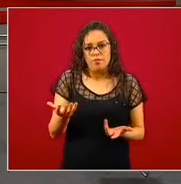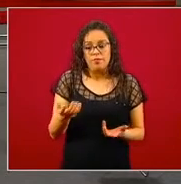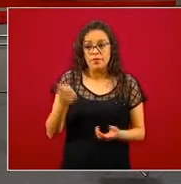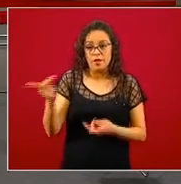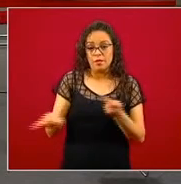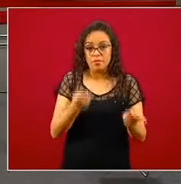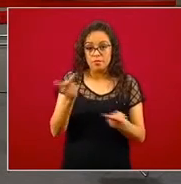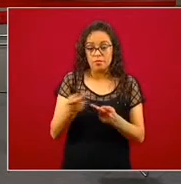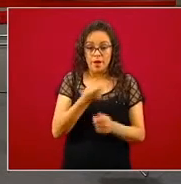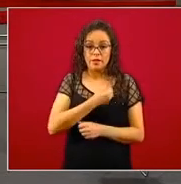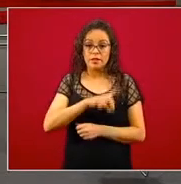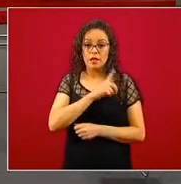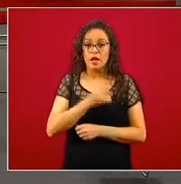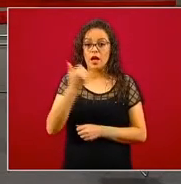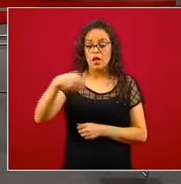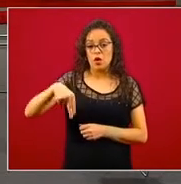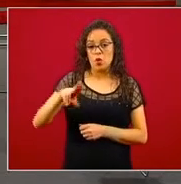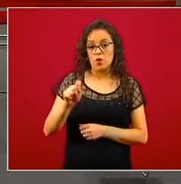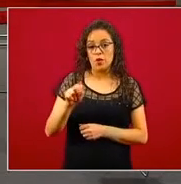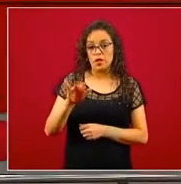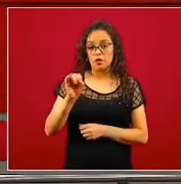audio.